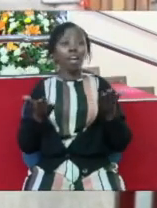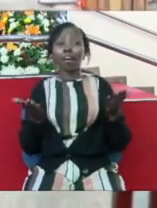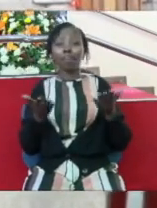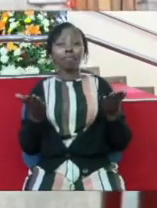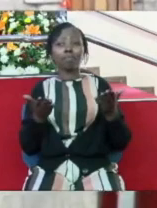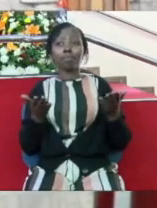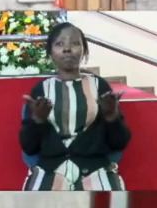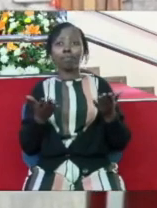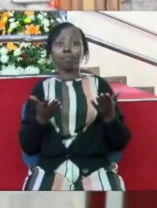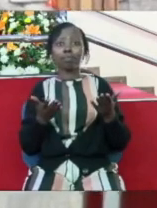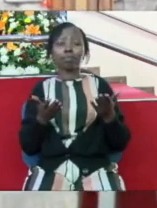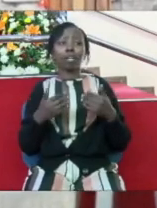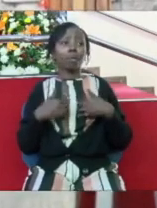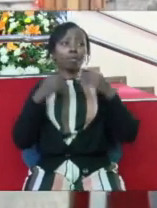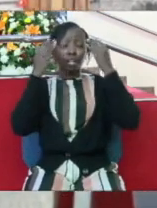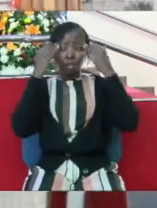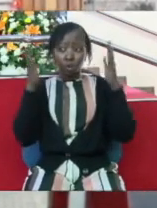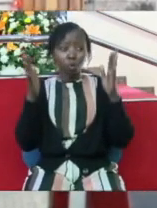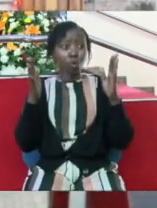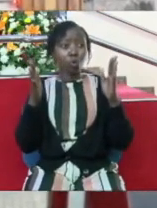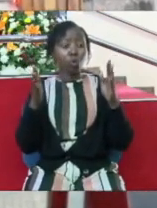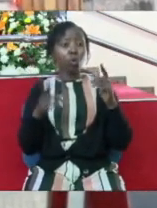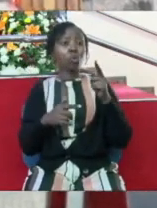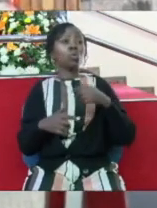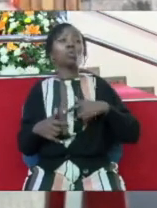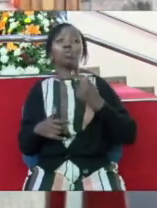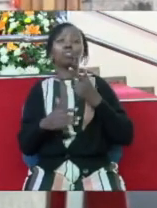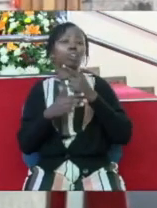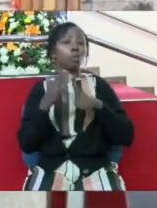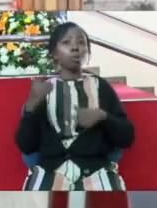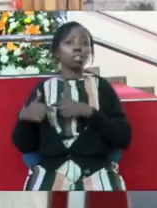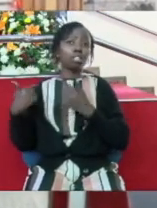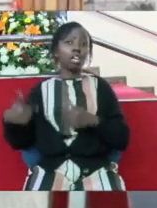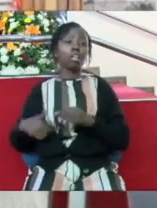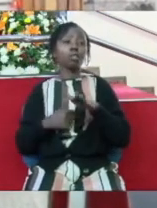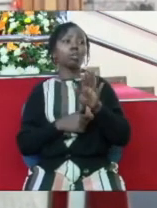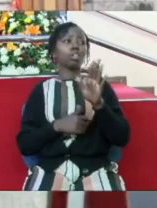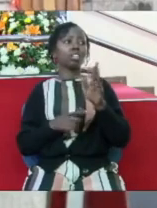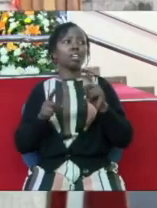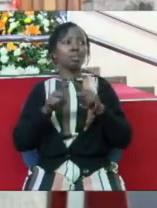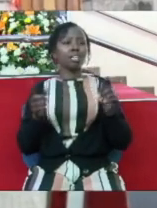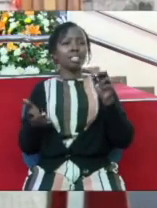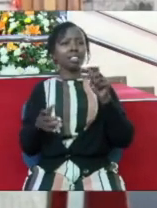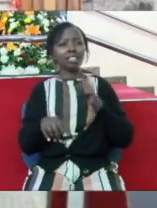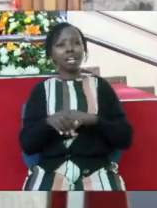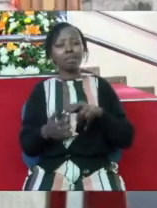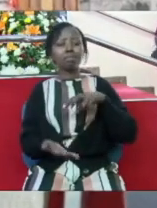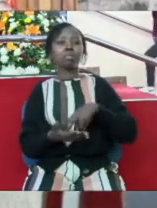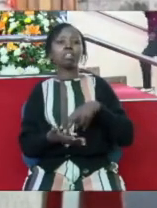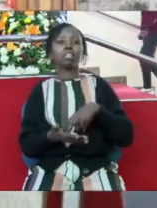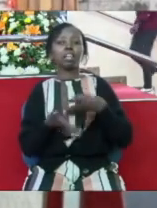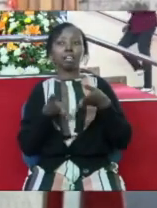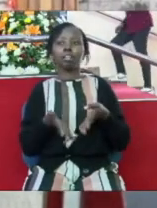kipi. I don't know what you're feeling in your heart. Sijui unahisi nini ndani ya moyo wako. But as we arise today, lakini